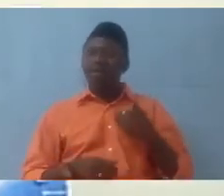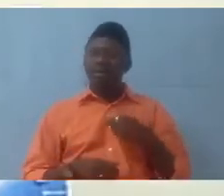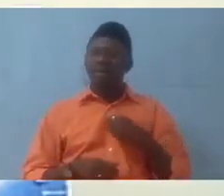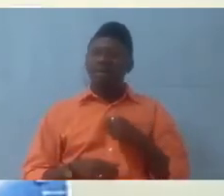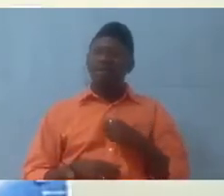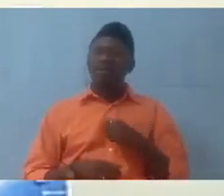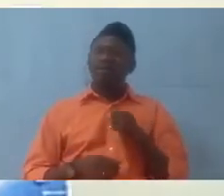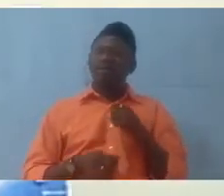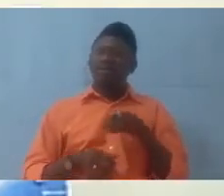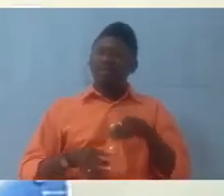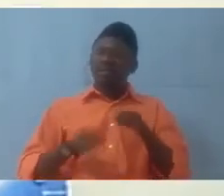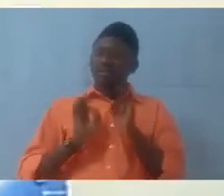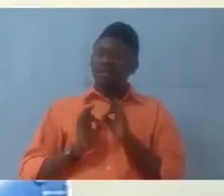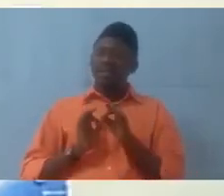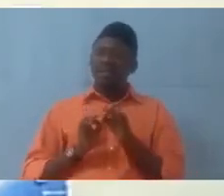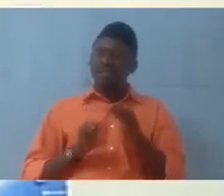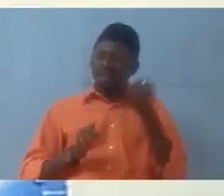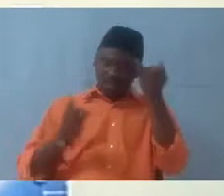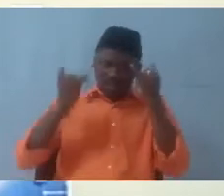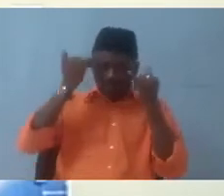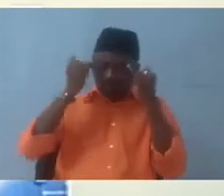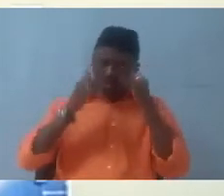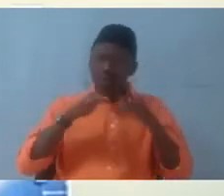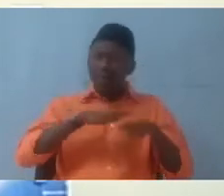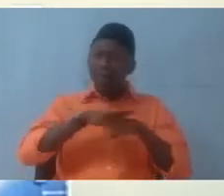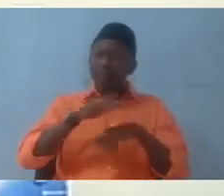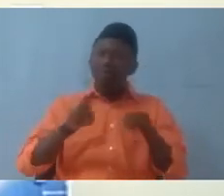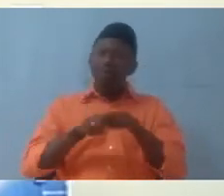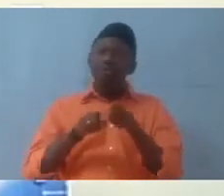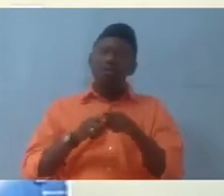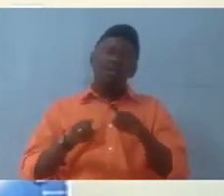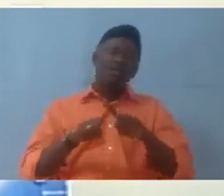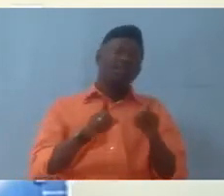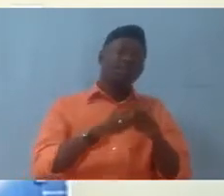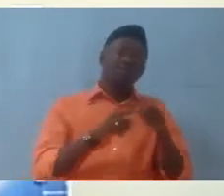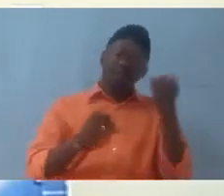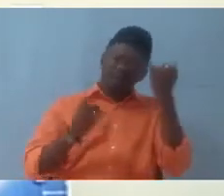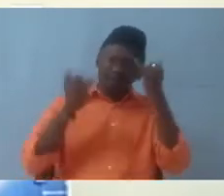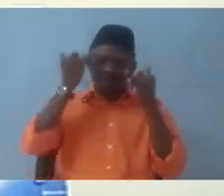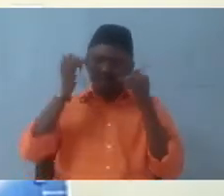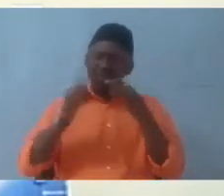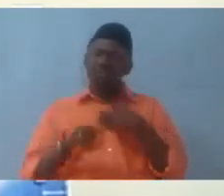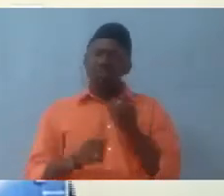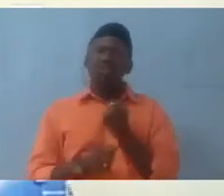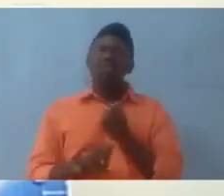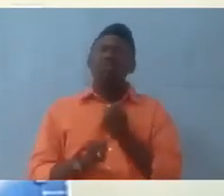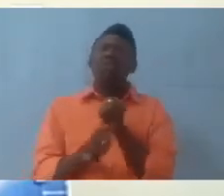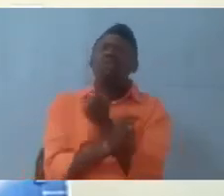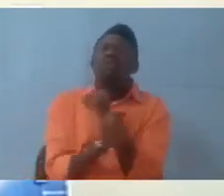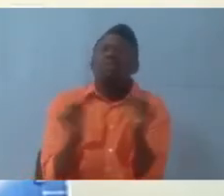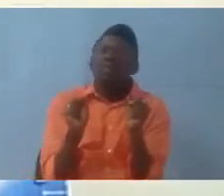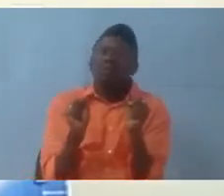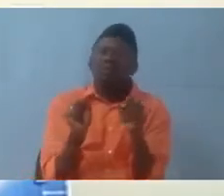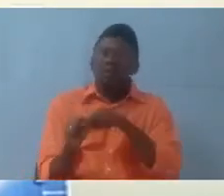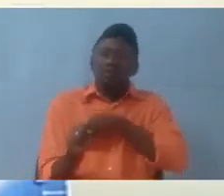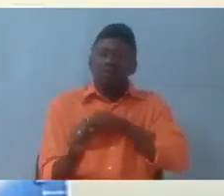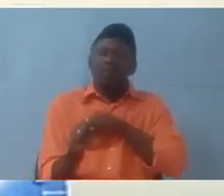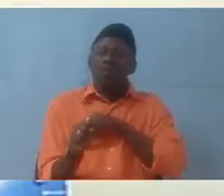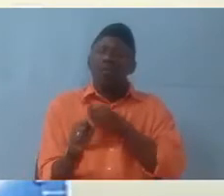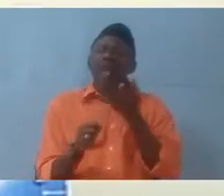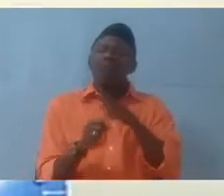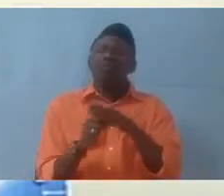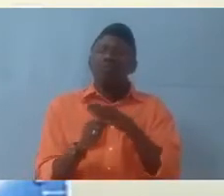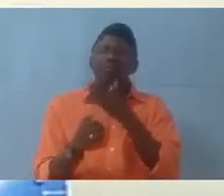really taking decisions based on so many factors, one of which is to safeguard their jobs and